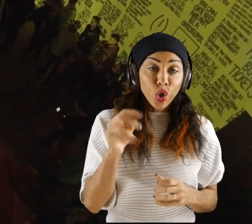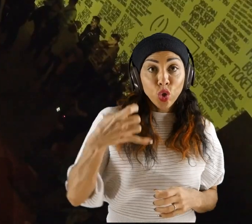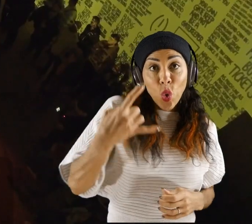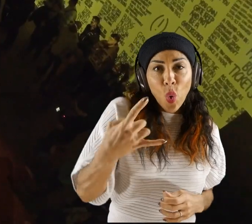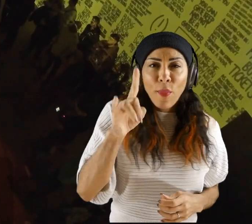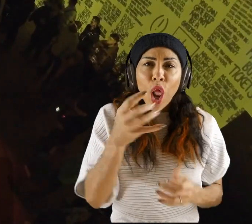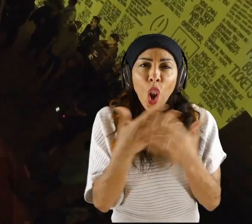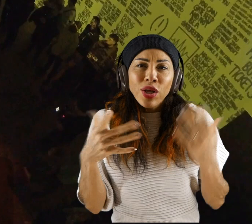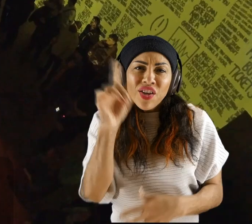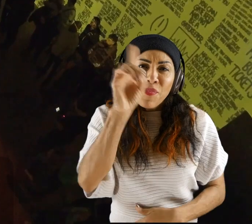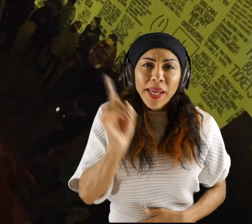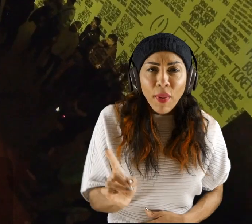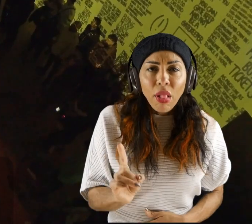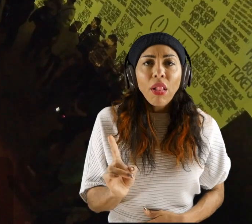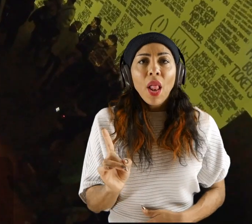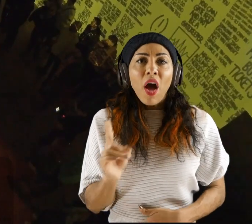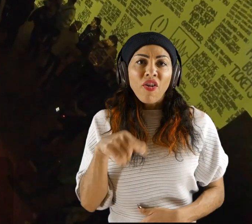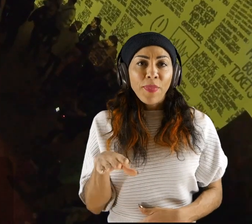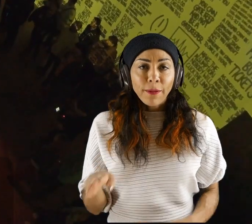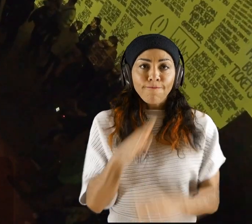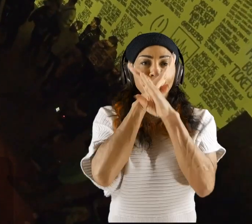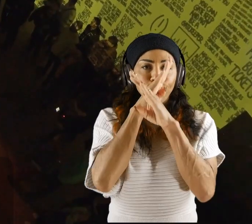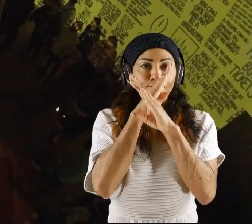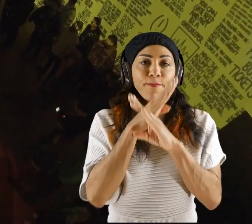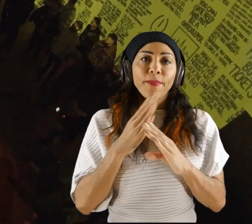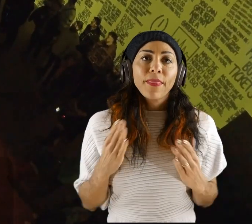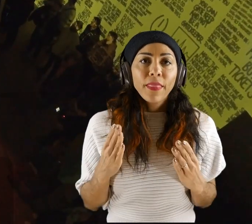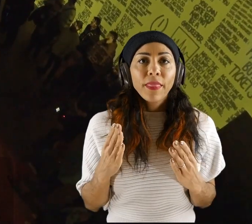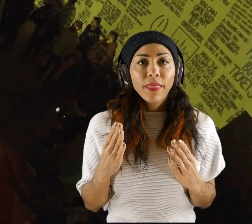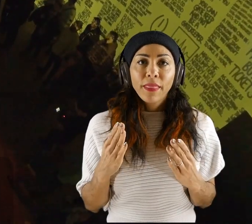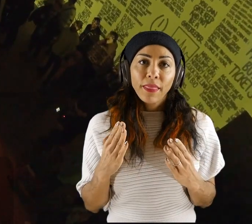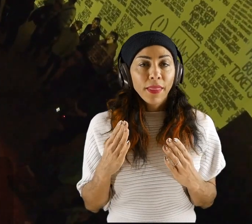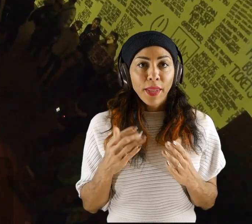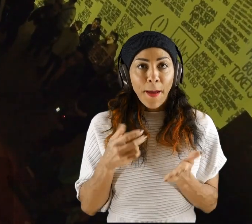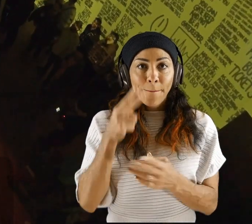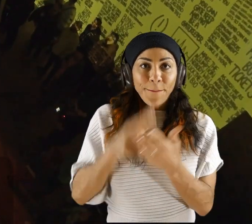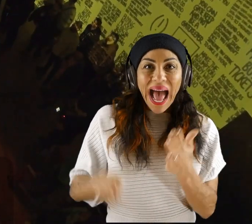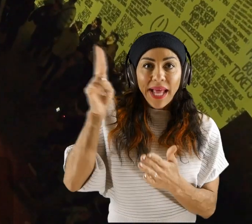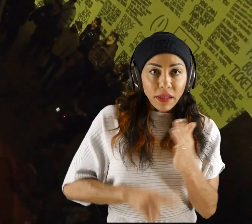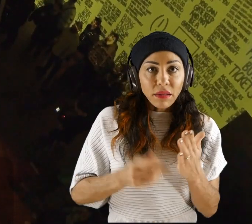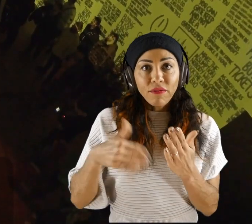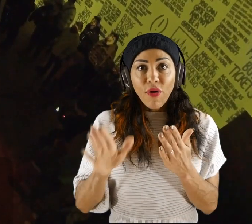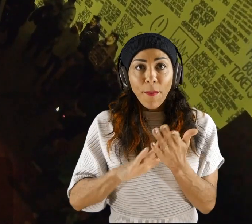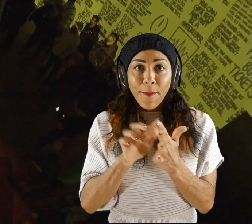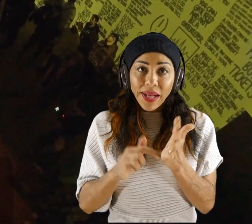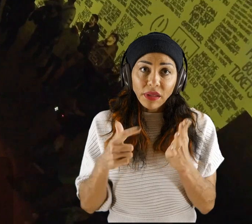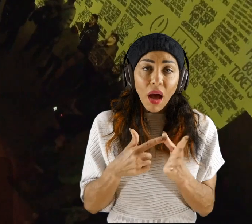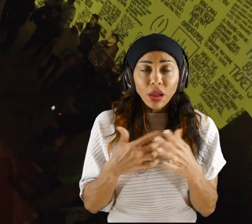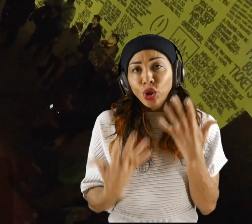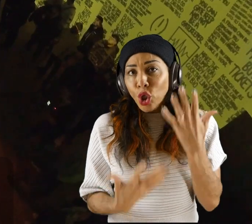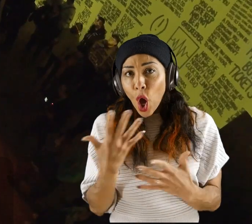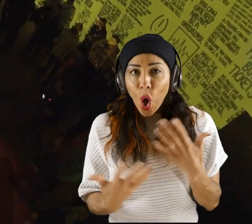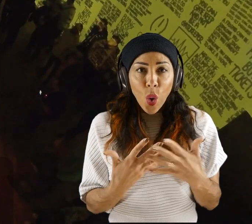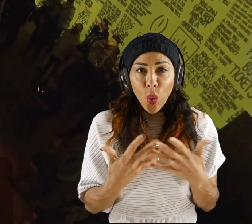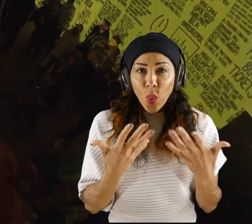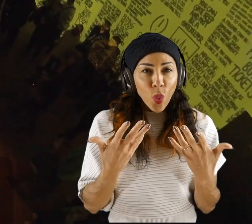stuff. So banned and silence and all this sort of stuff. So yeah, that's my kind of world of questioning for you. Yes.